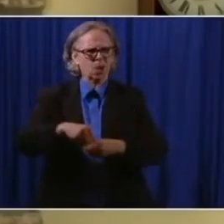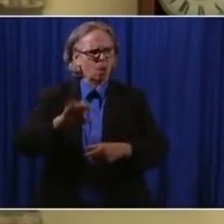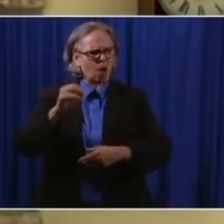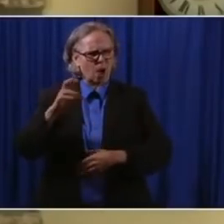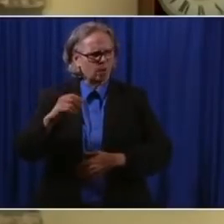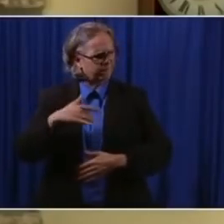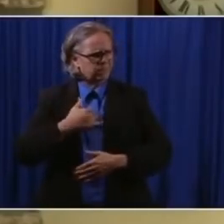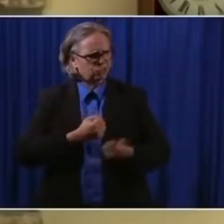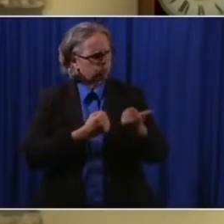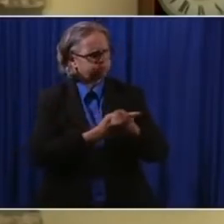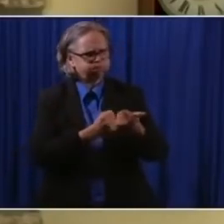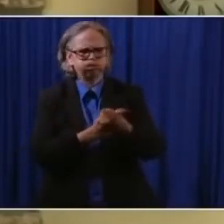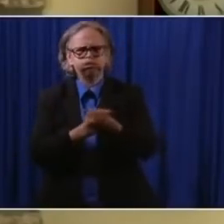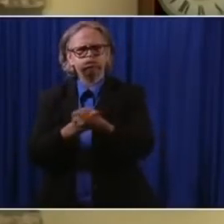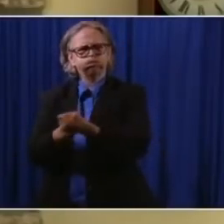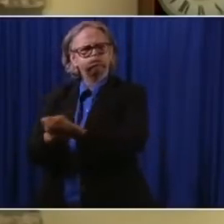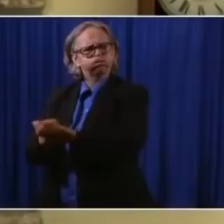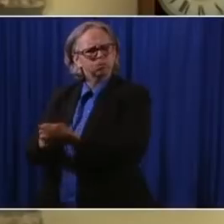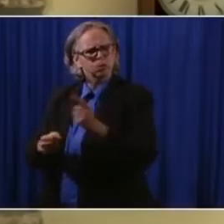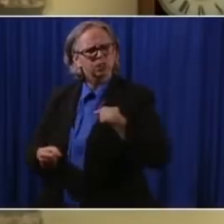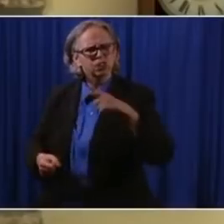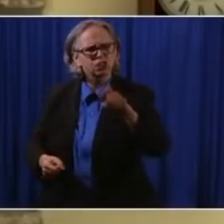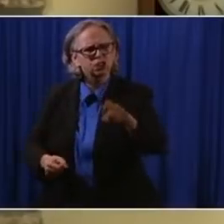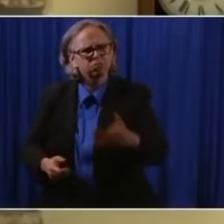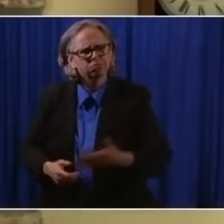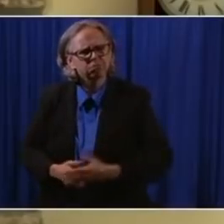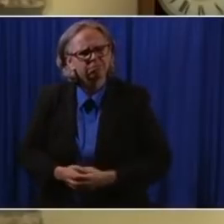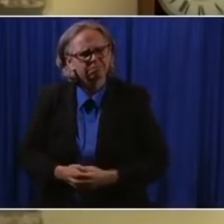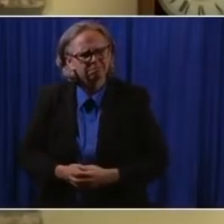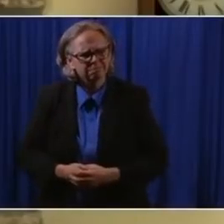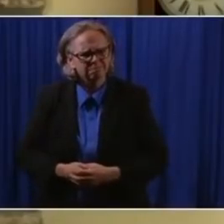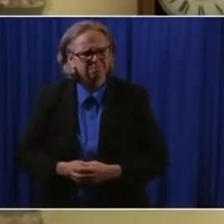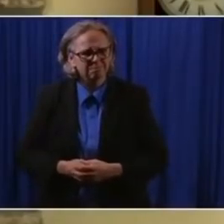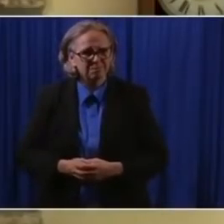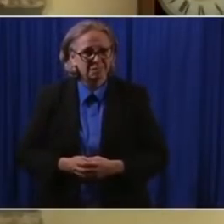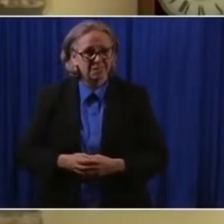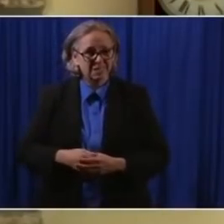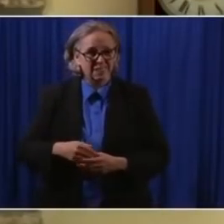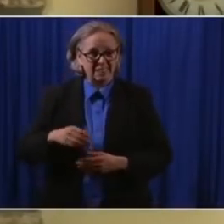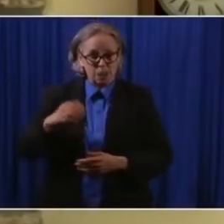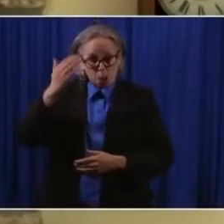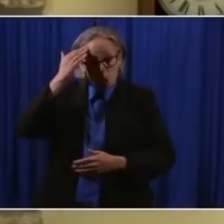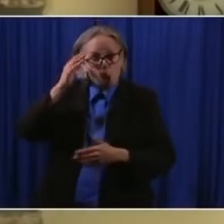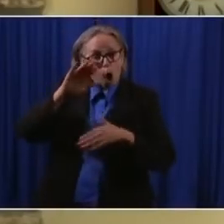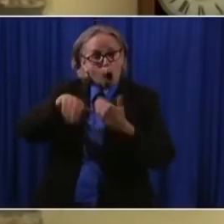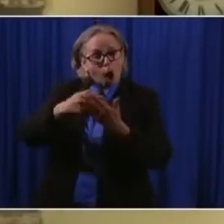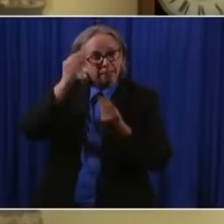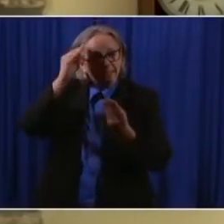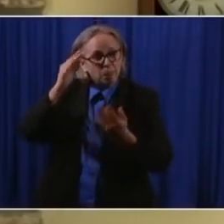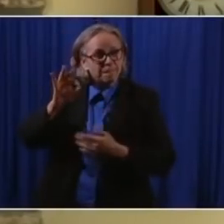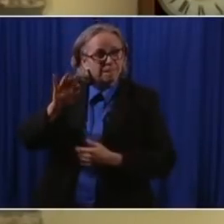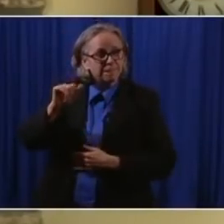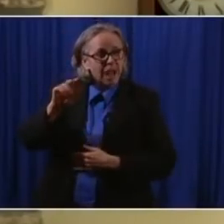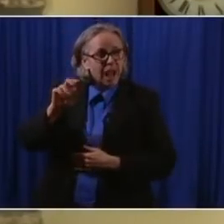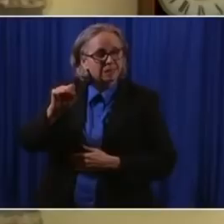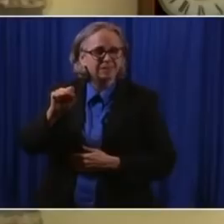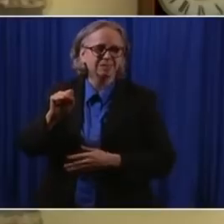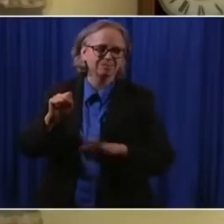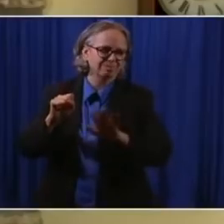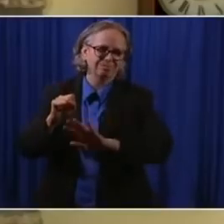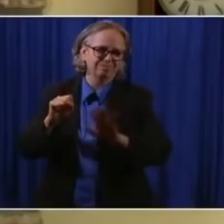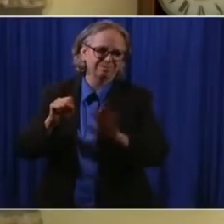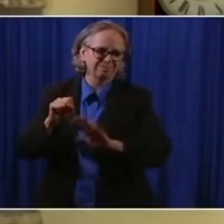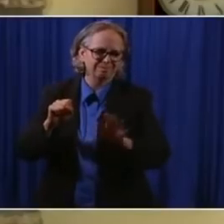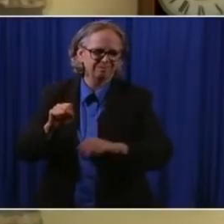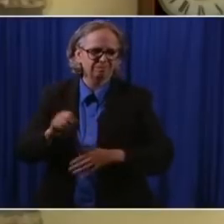I don't think we know all the facts. I would just say in general, and I'm not commenting about this case because I